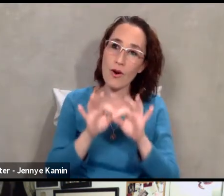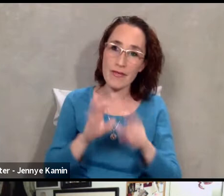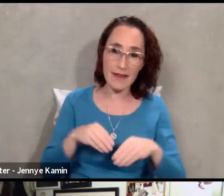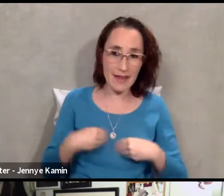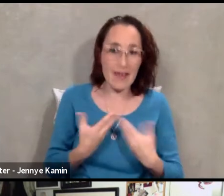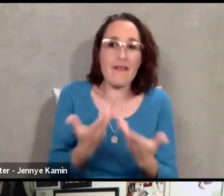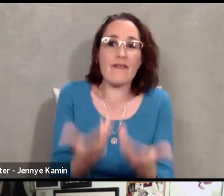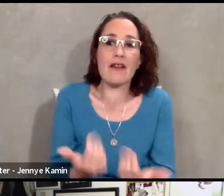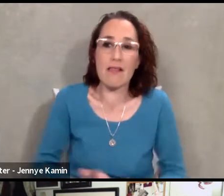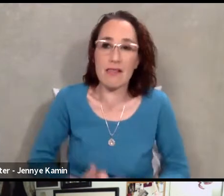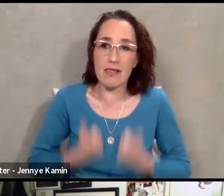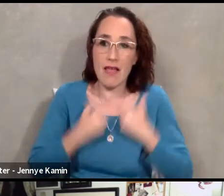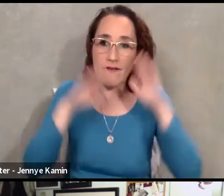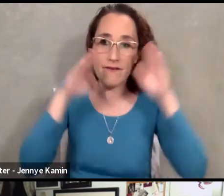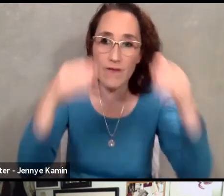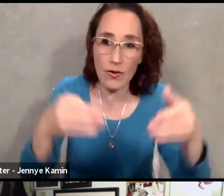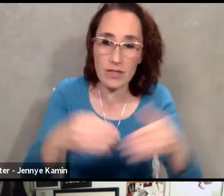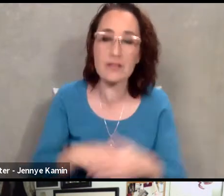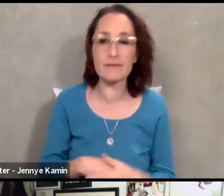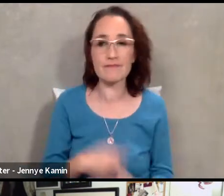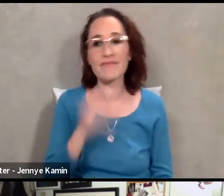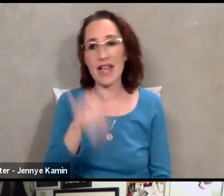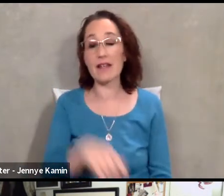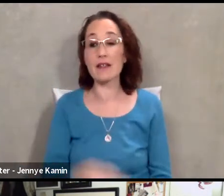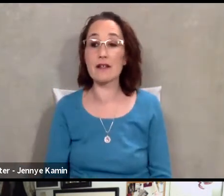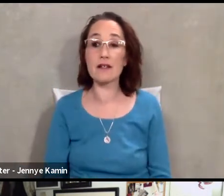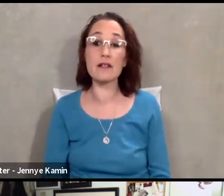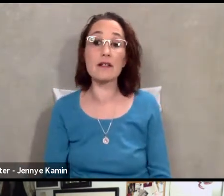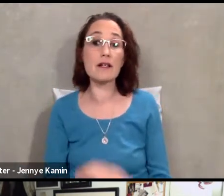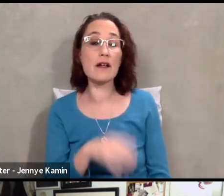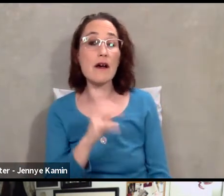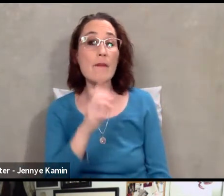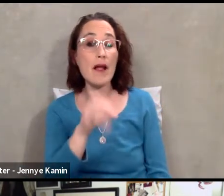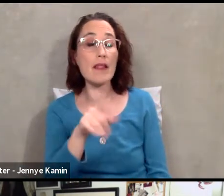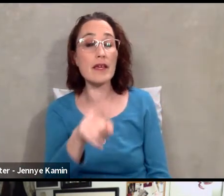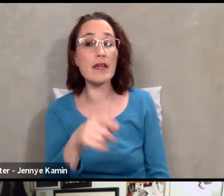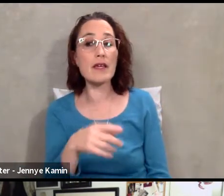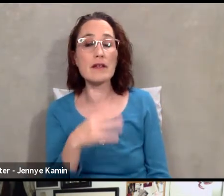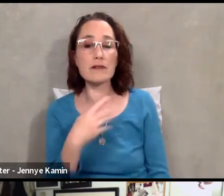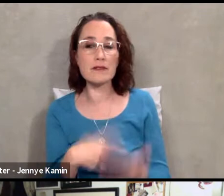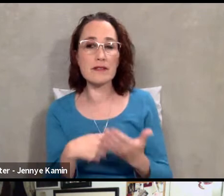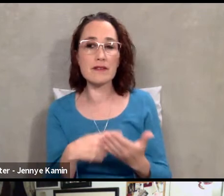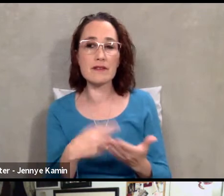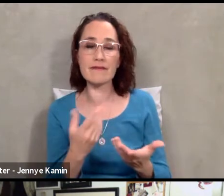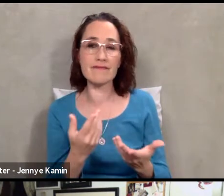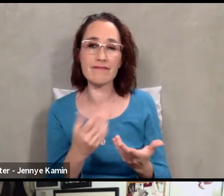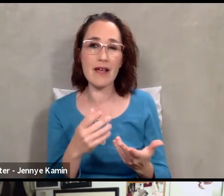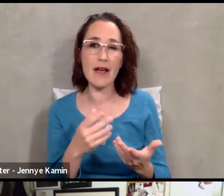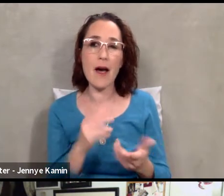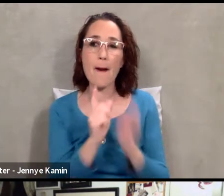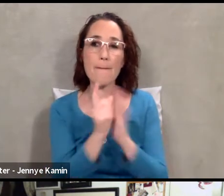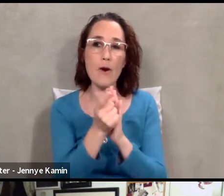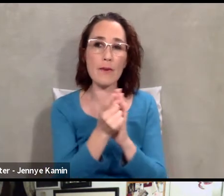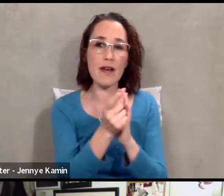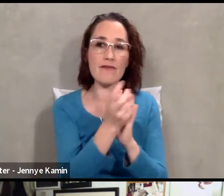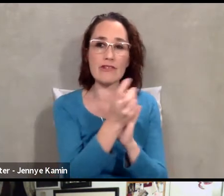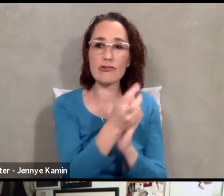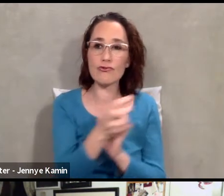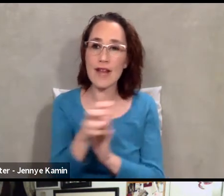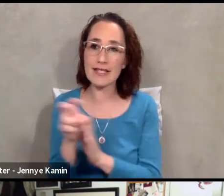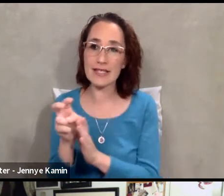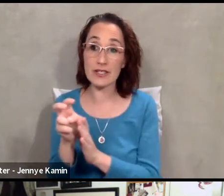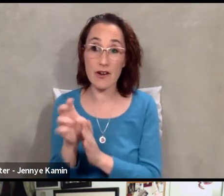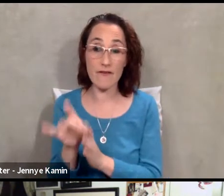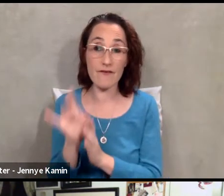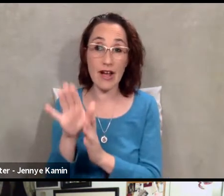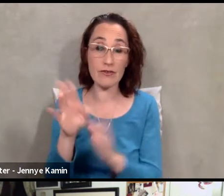just as Reva was describing, like having a moment of transition as an artist, you know, where I think she found her subject, which I think the